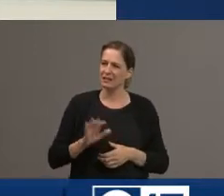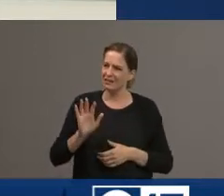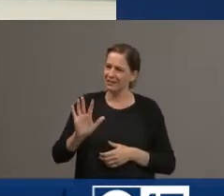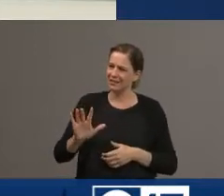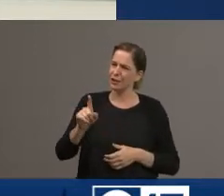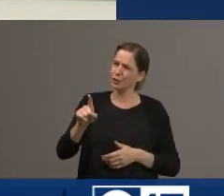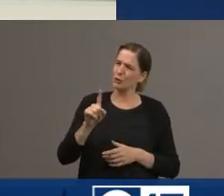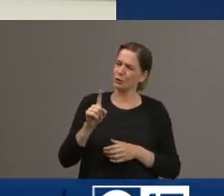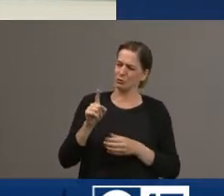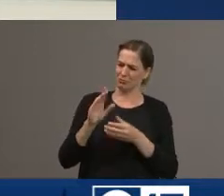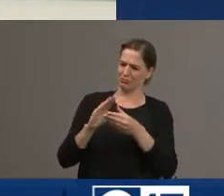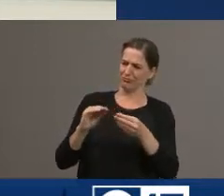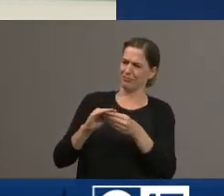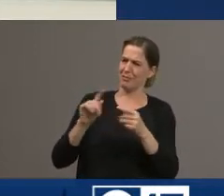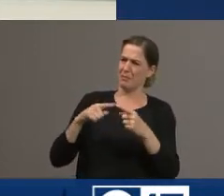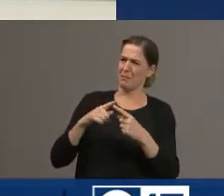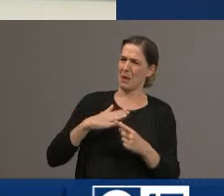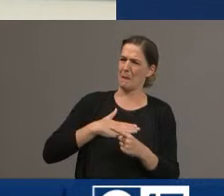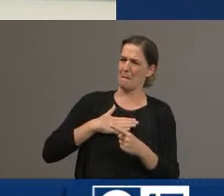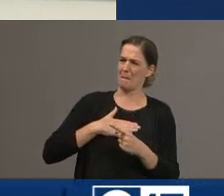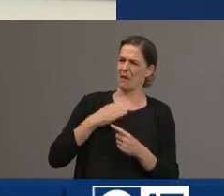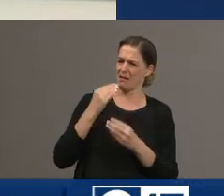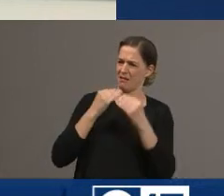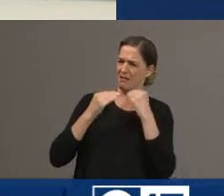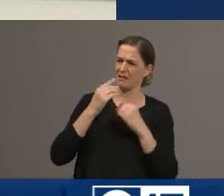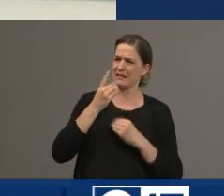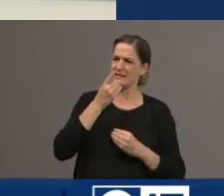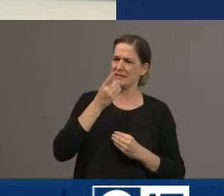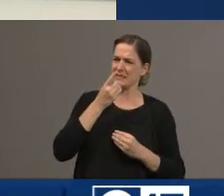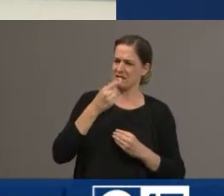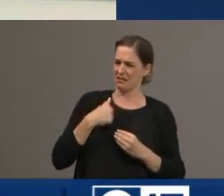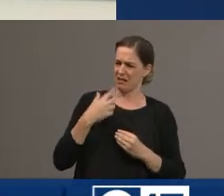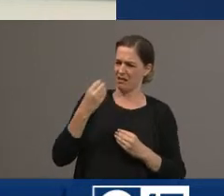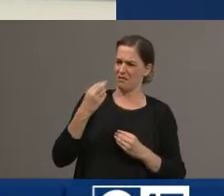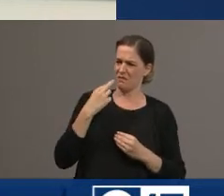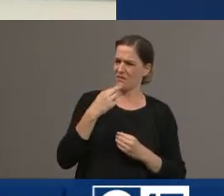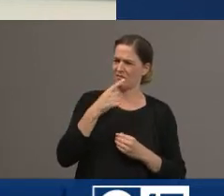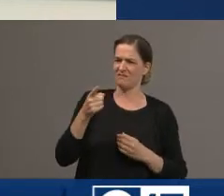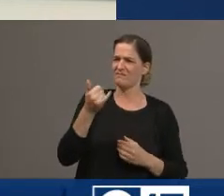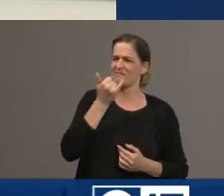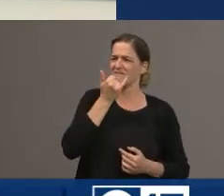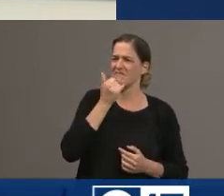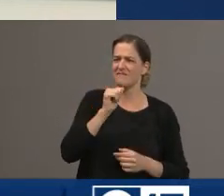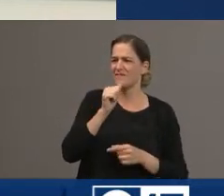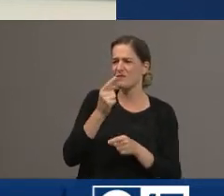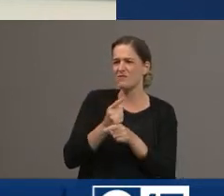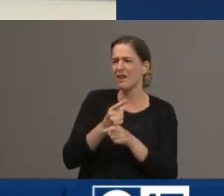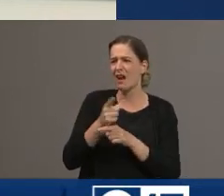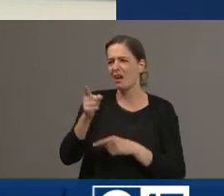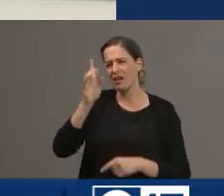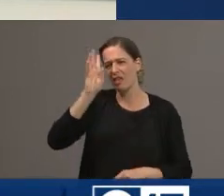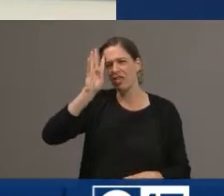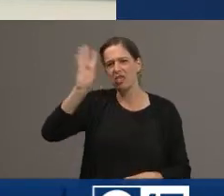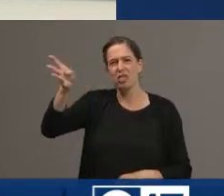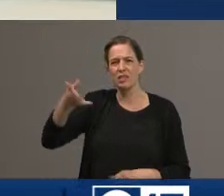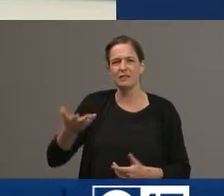wholly inaccurate. And it's just wrong and made up.